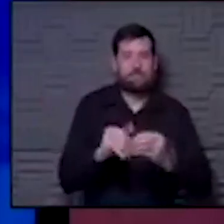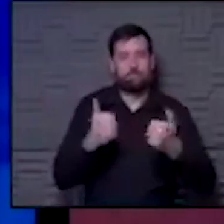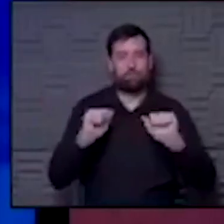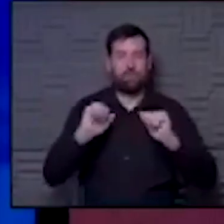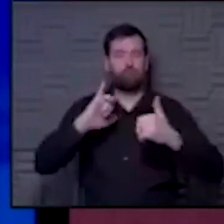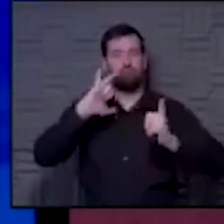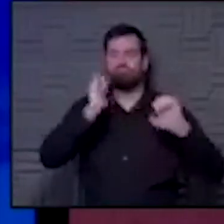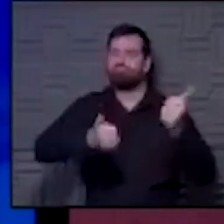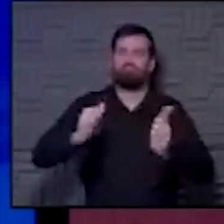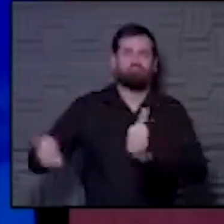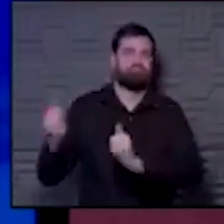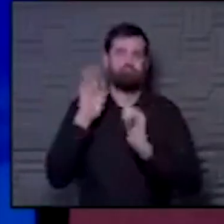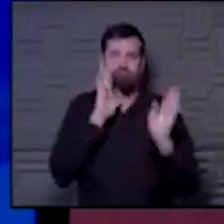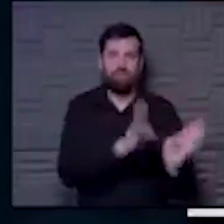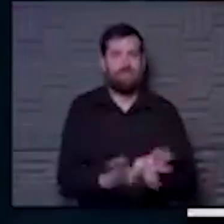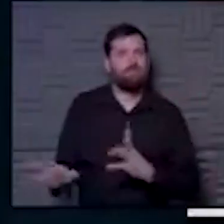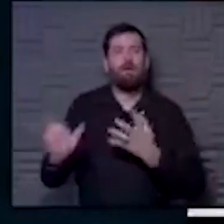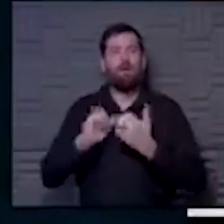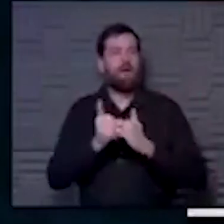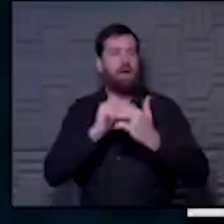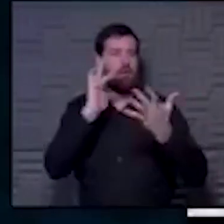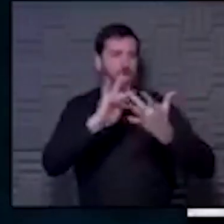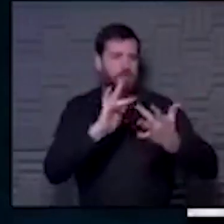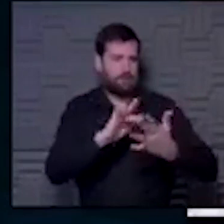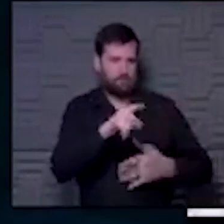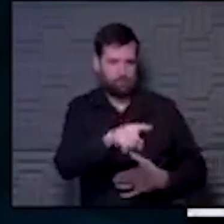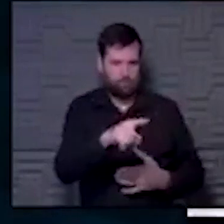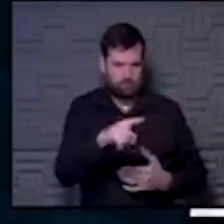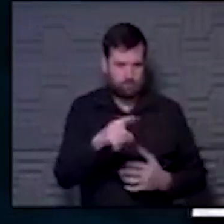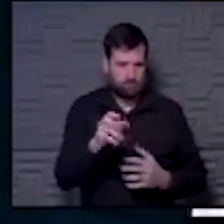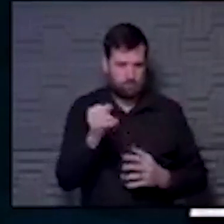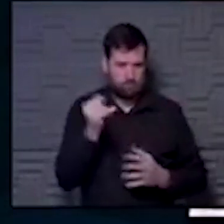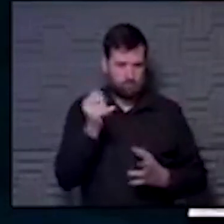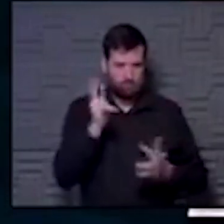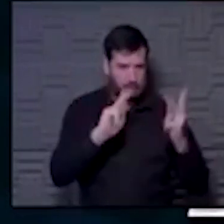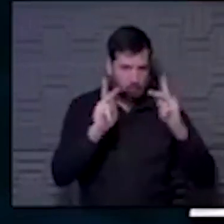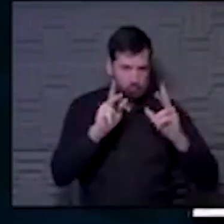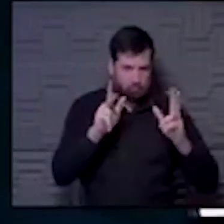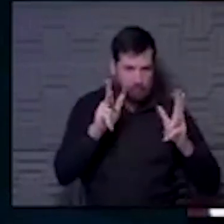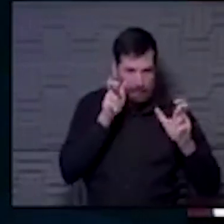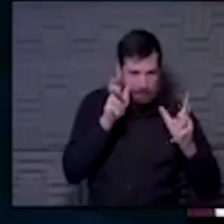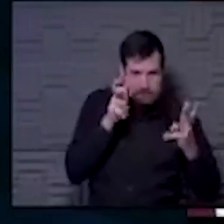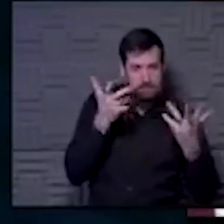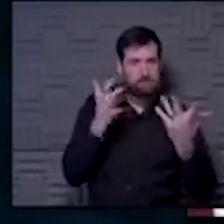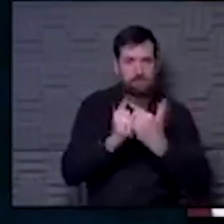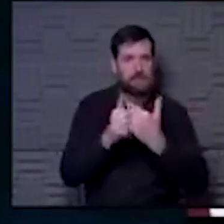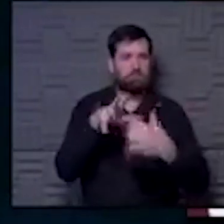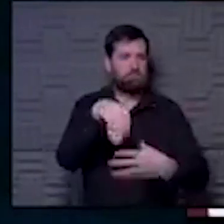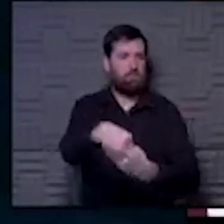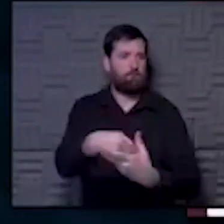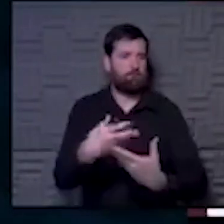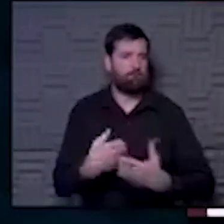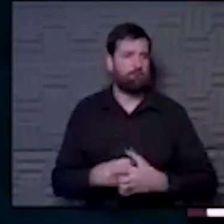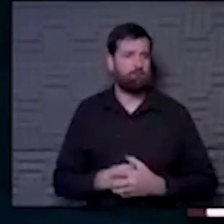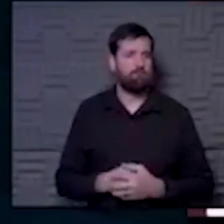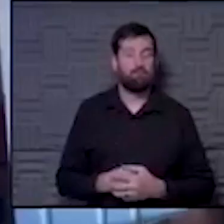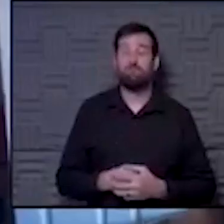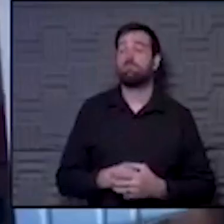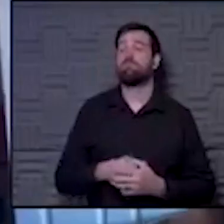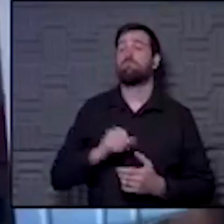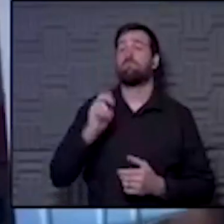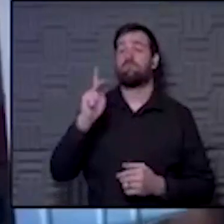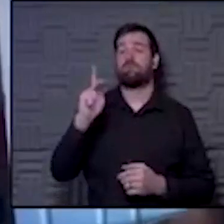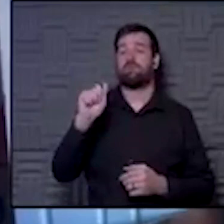these plans into action. So how do they contact you? If people are listening, how are they going to contact you to be a part of this? So if you go to